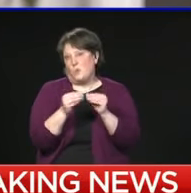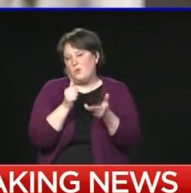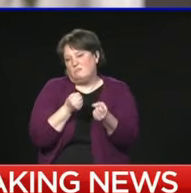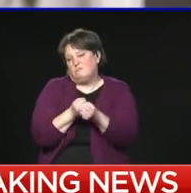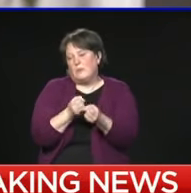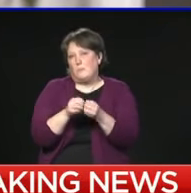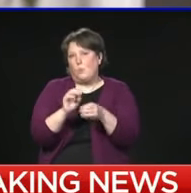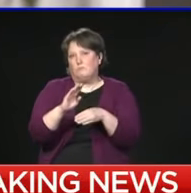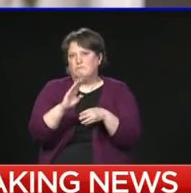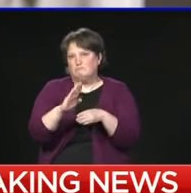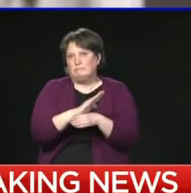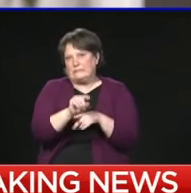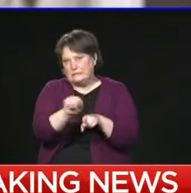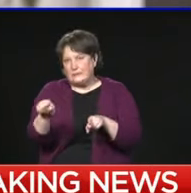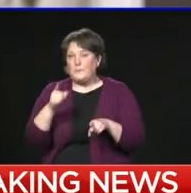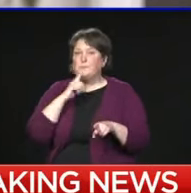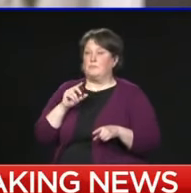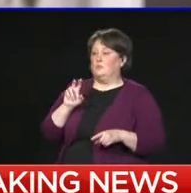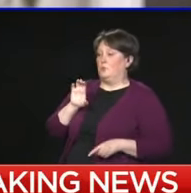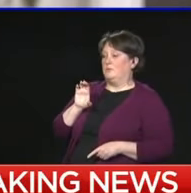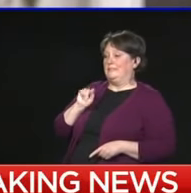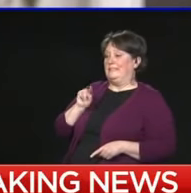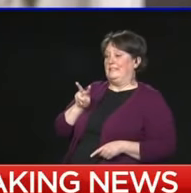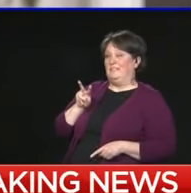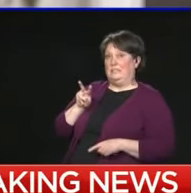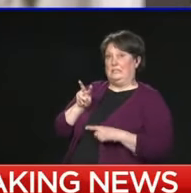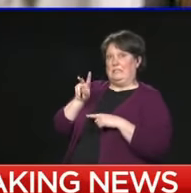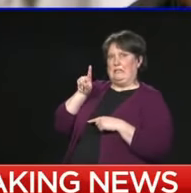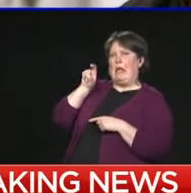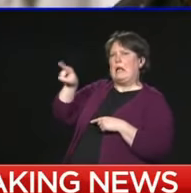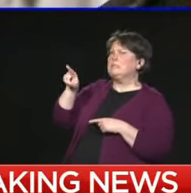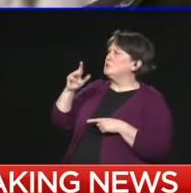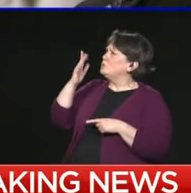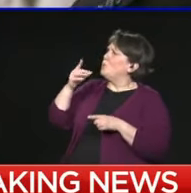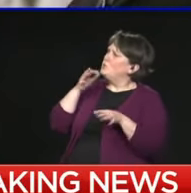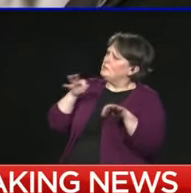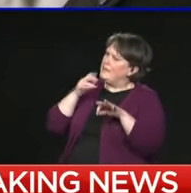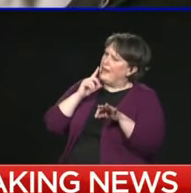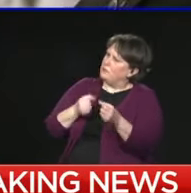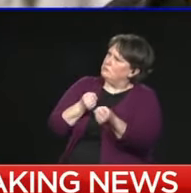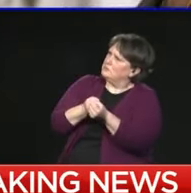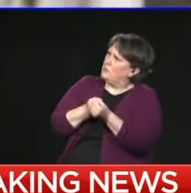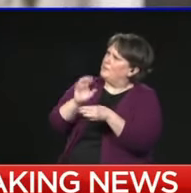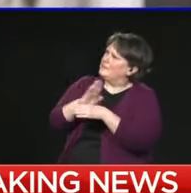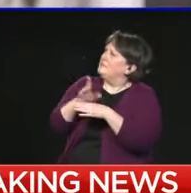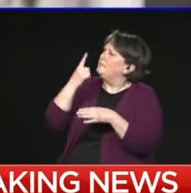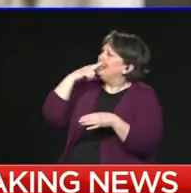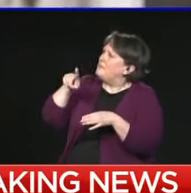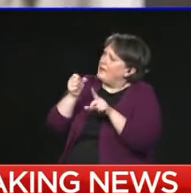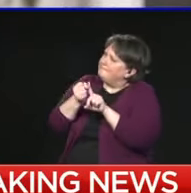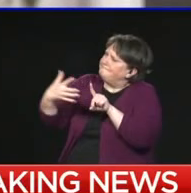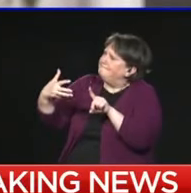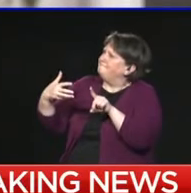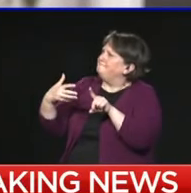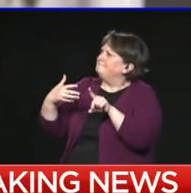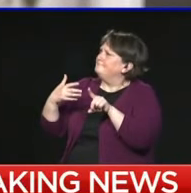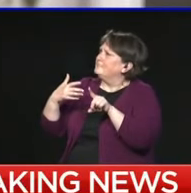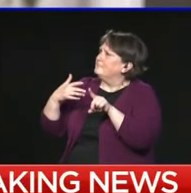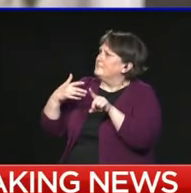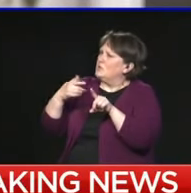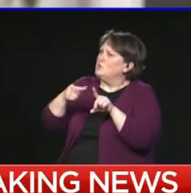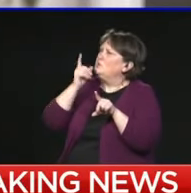days. Oliver with CTV National News. I know you just talked about more direct support for businesses, but can you be more specific in the meantime? You said it